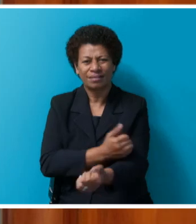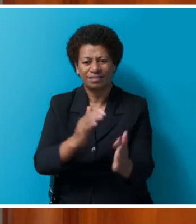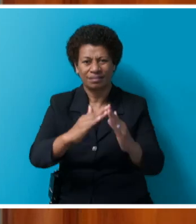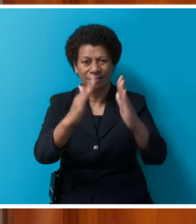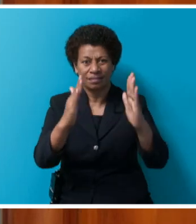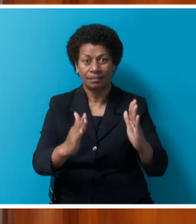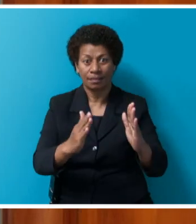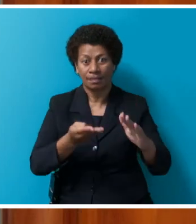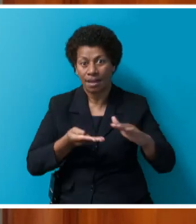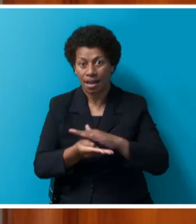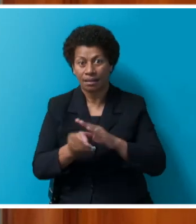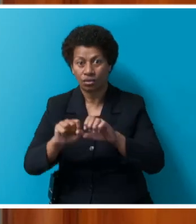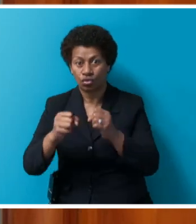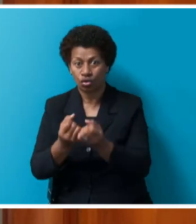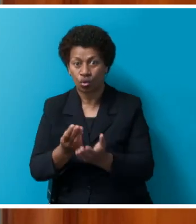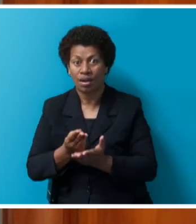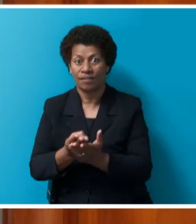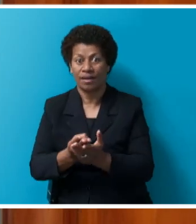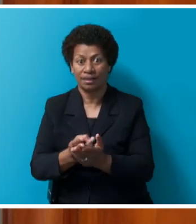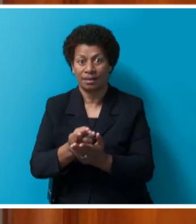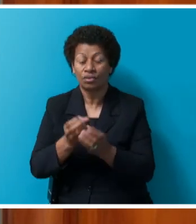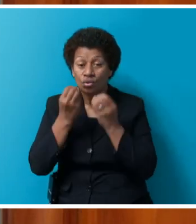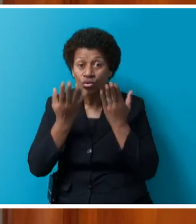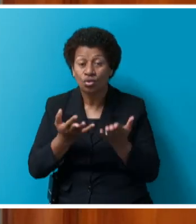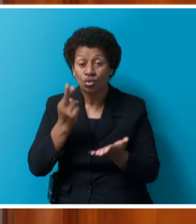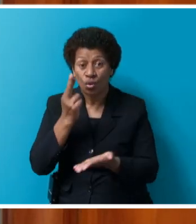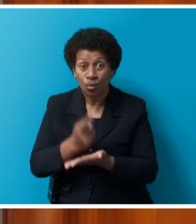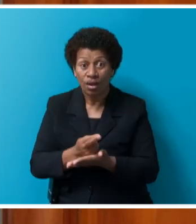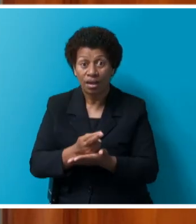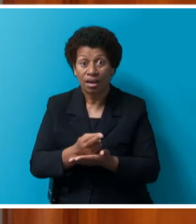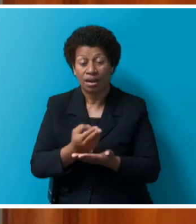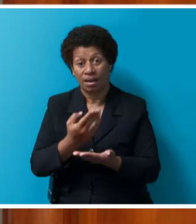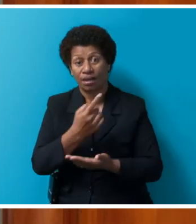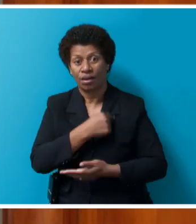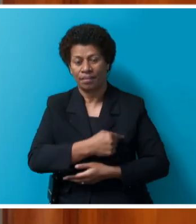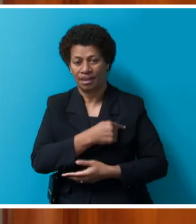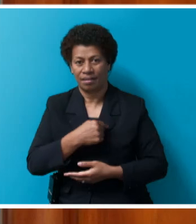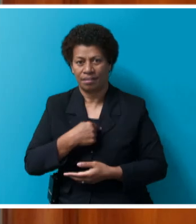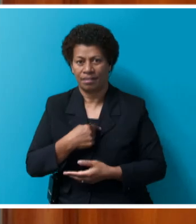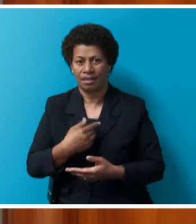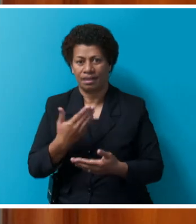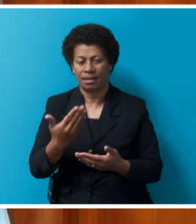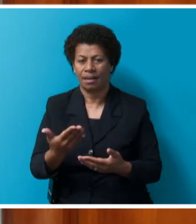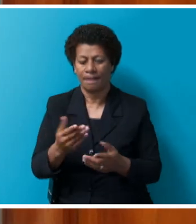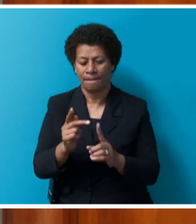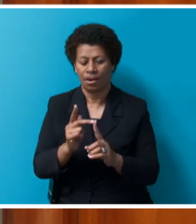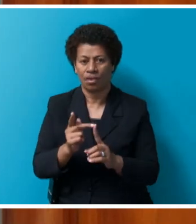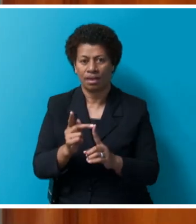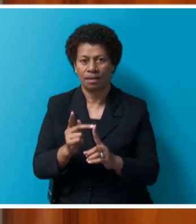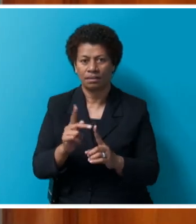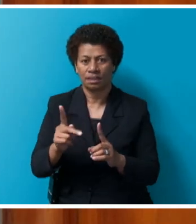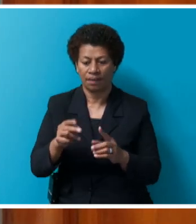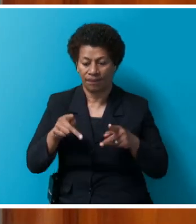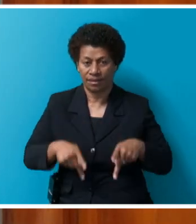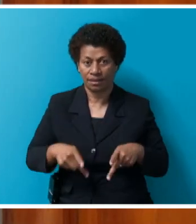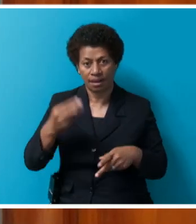Social Welfare Department shows real commitment to dealing with harm reduction and prioritizing the physical and mental well-being